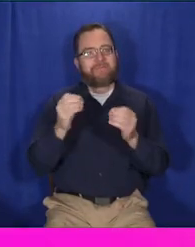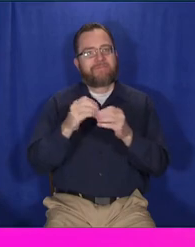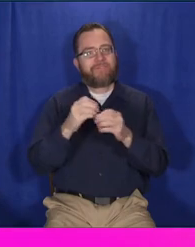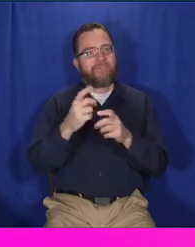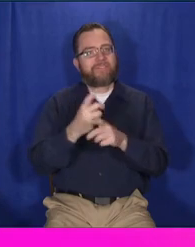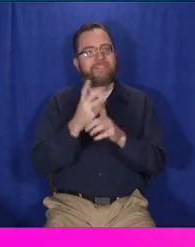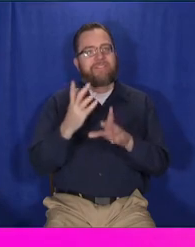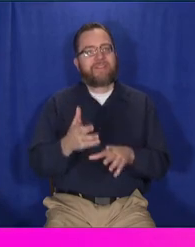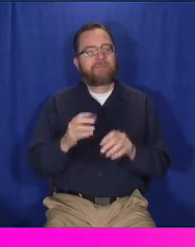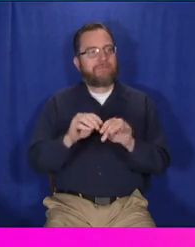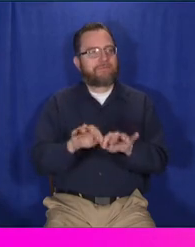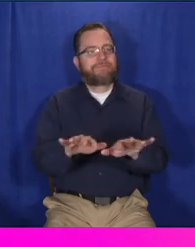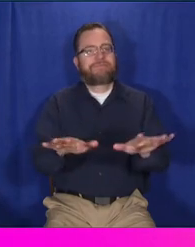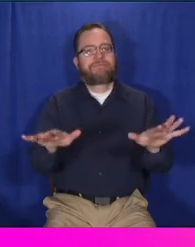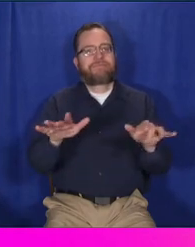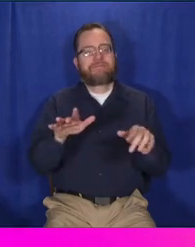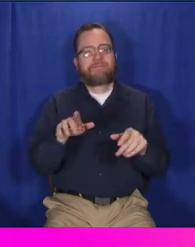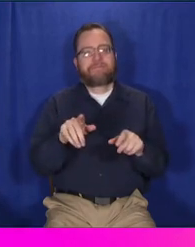word says in Psalm